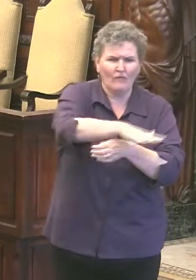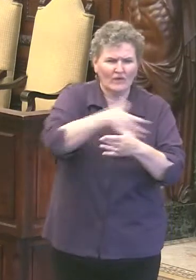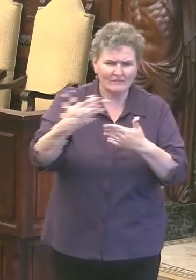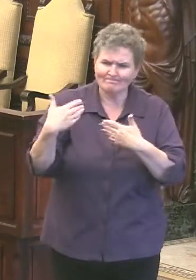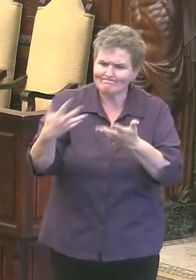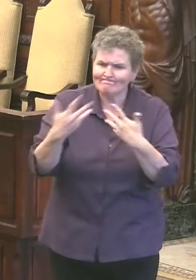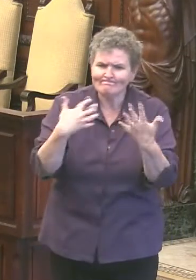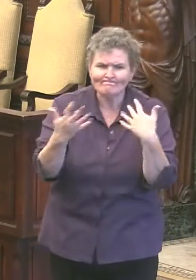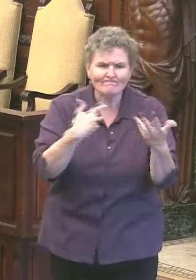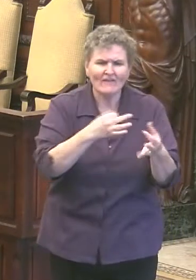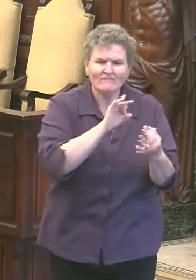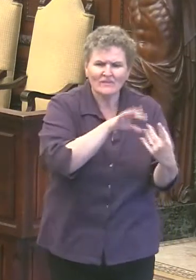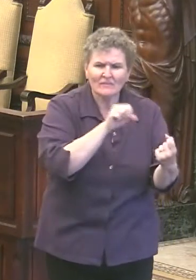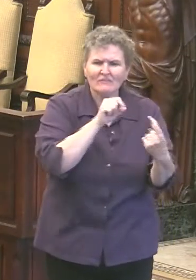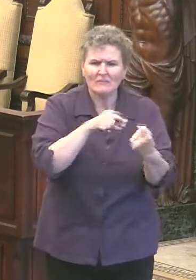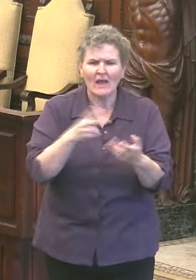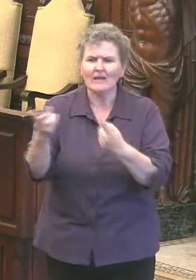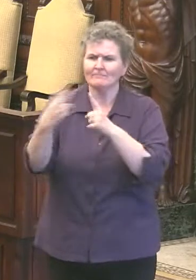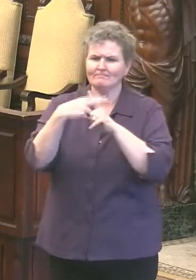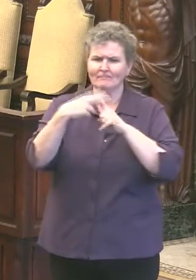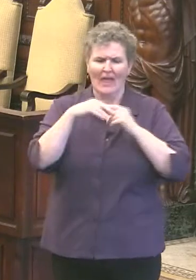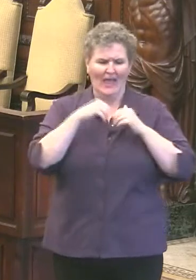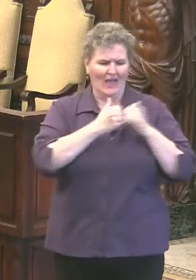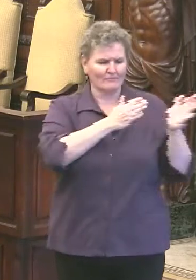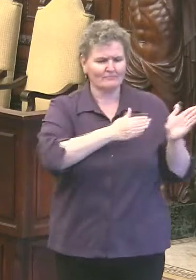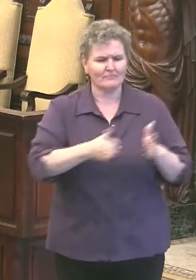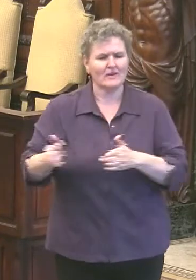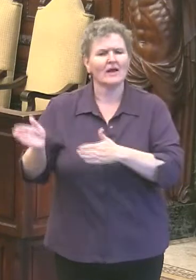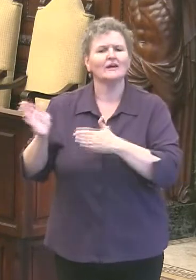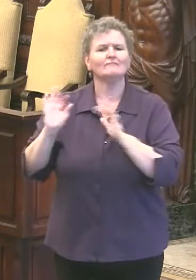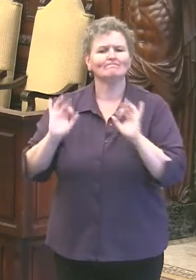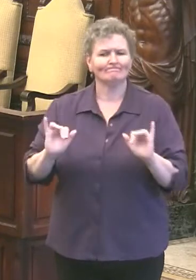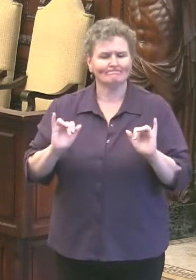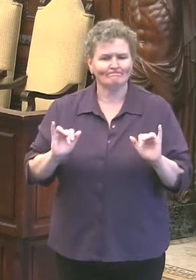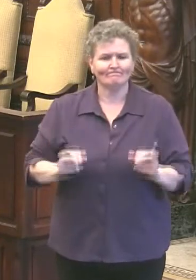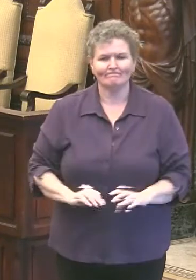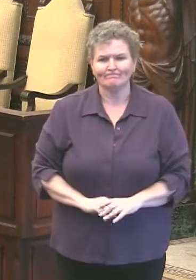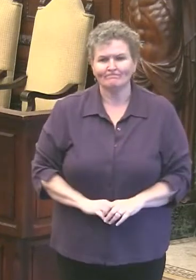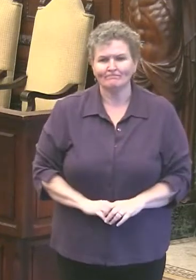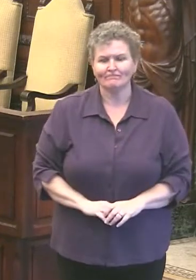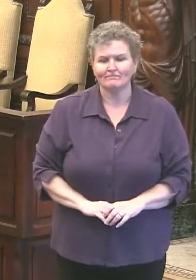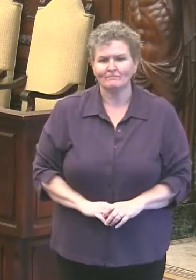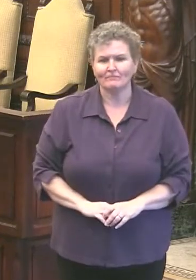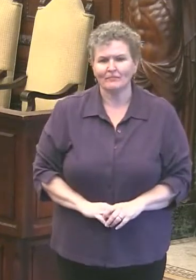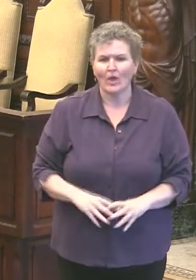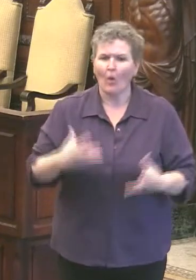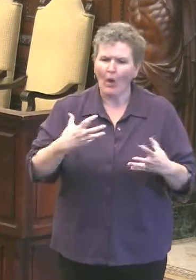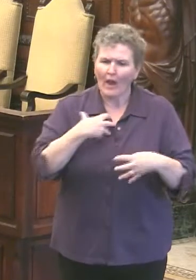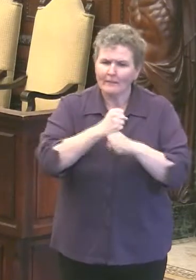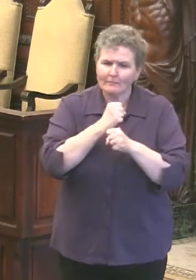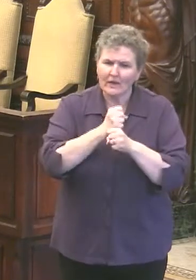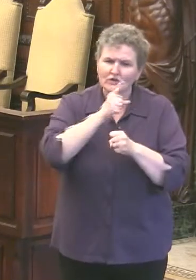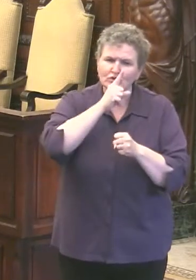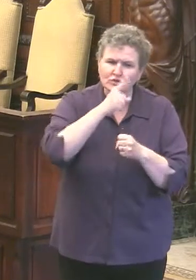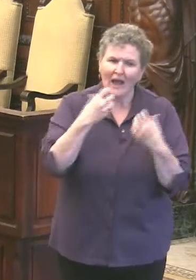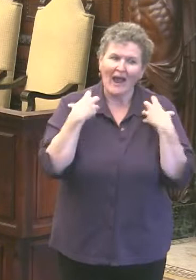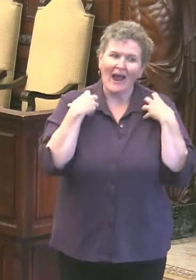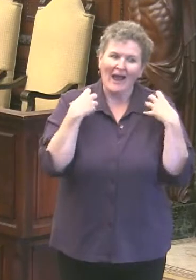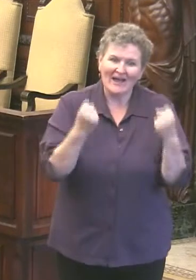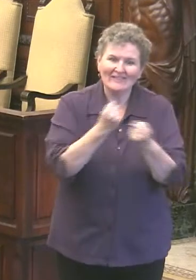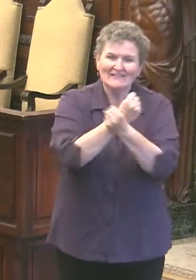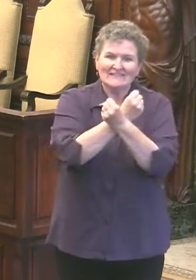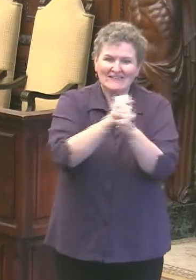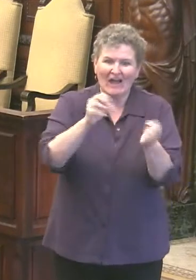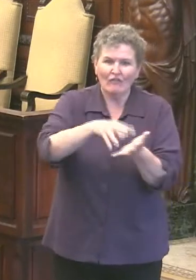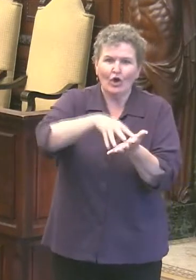the upcoming school year that will support safe and healthy learning and work environments for every student and staff member. Our goal is to share a